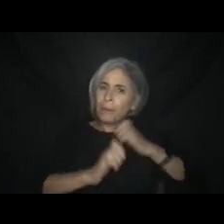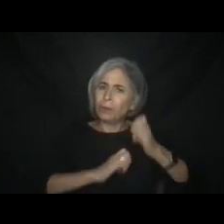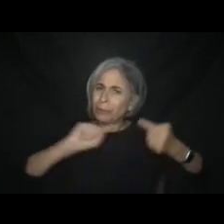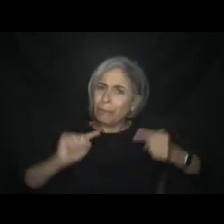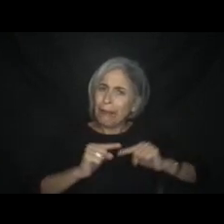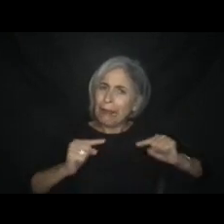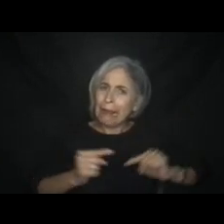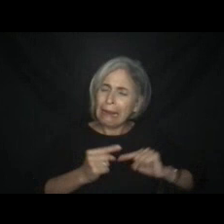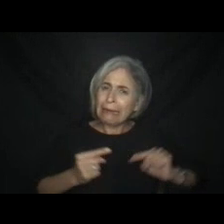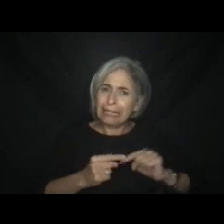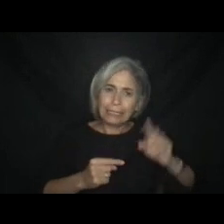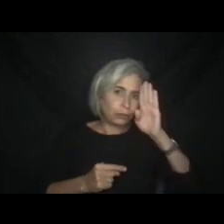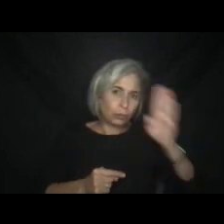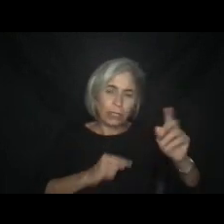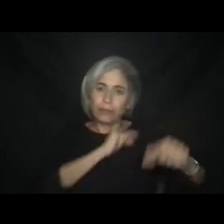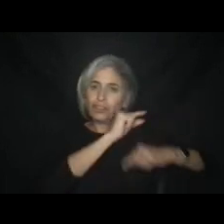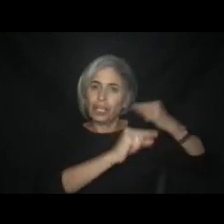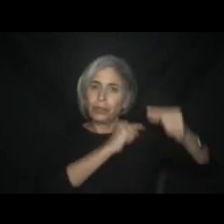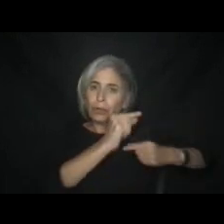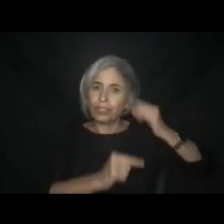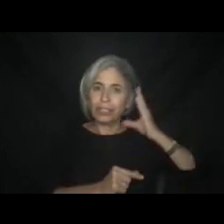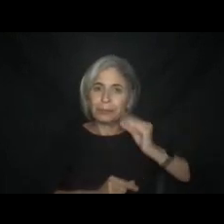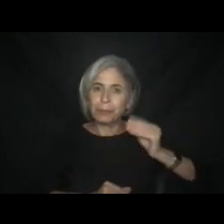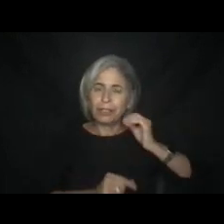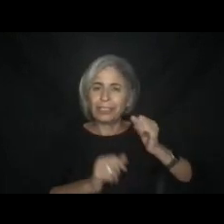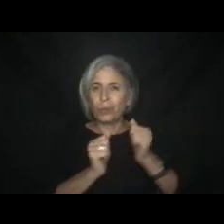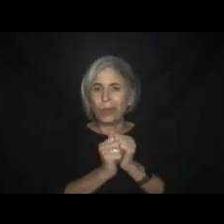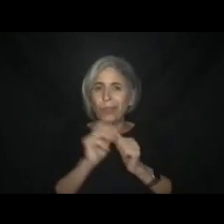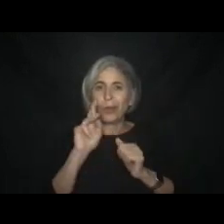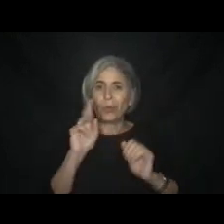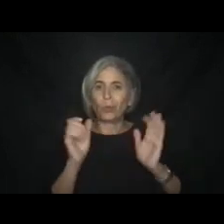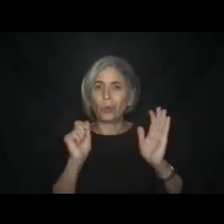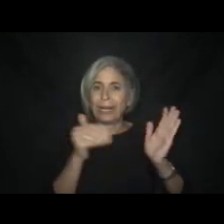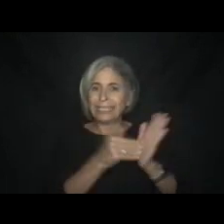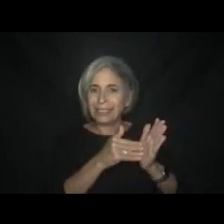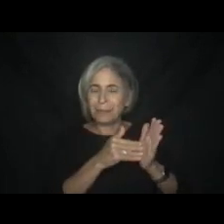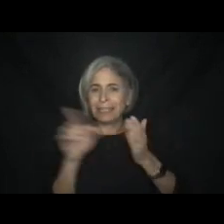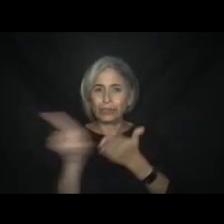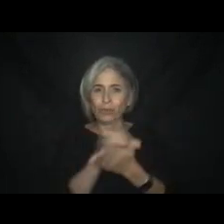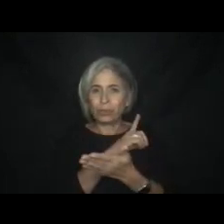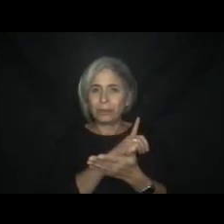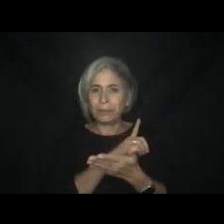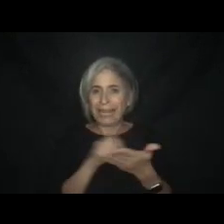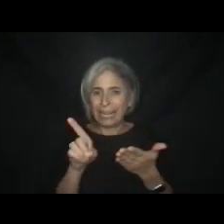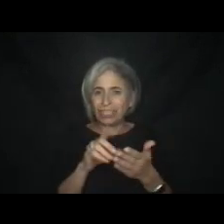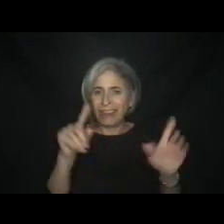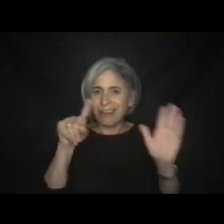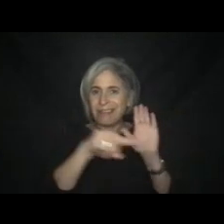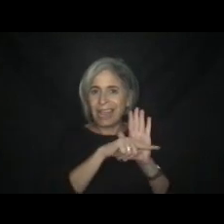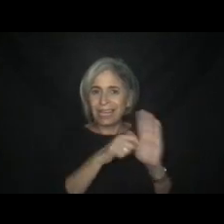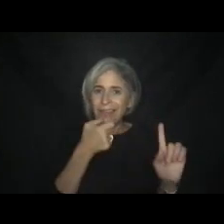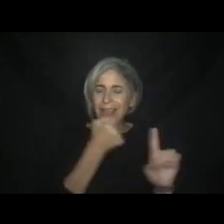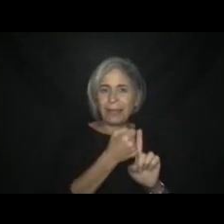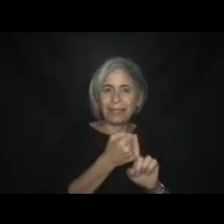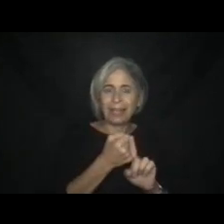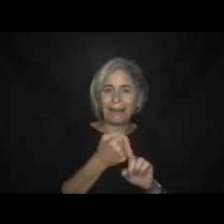one's direct and generational experience with racism and discrimination, and its negative impact on physical, mental,